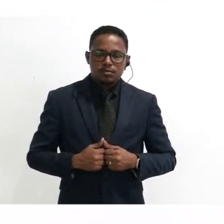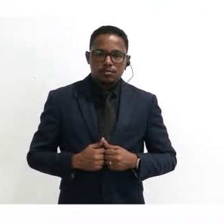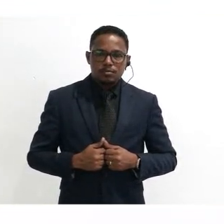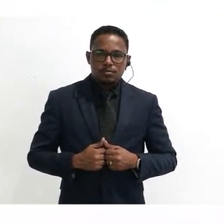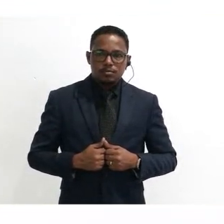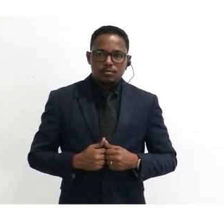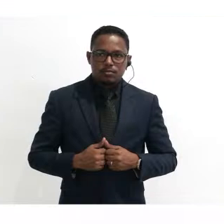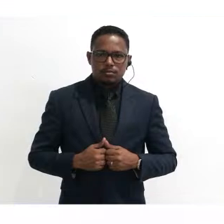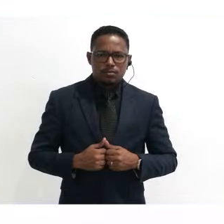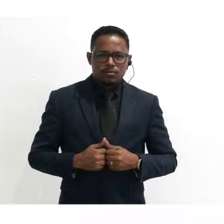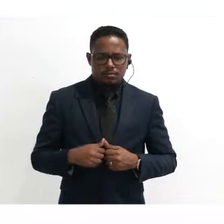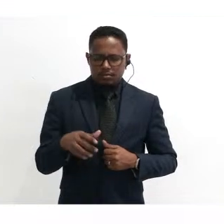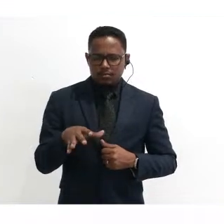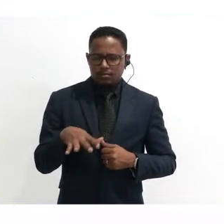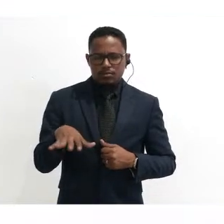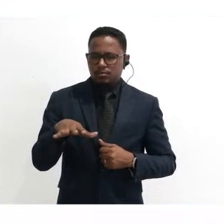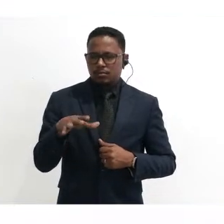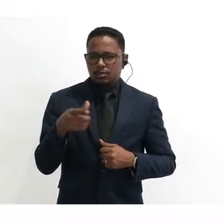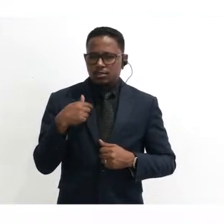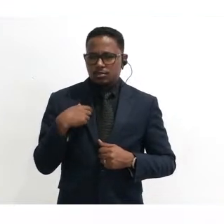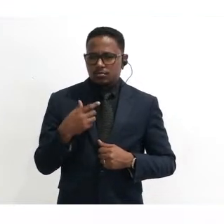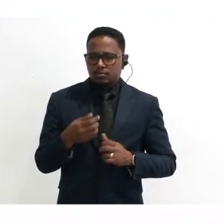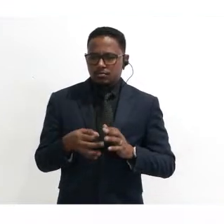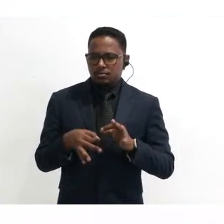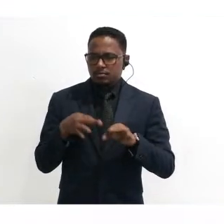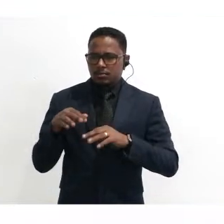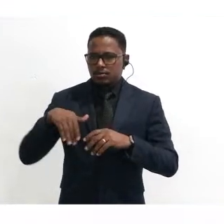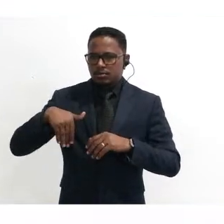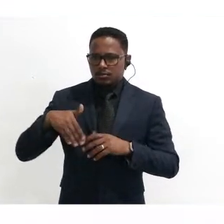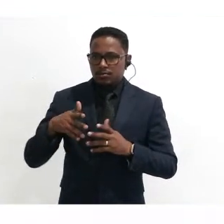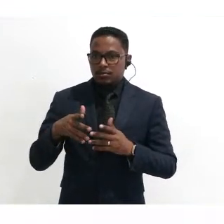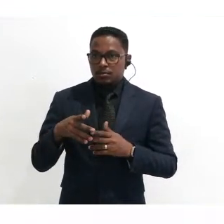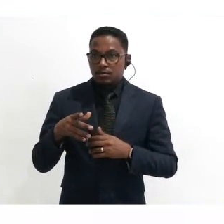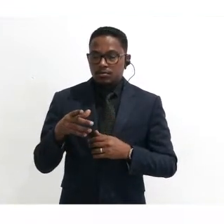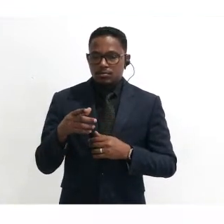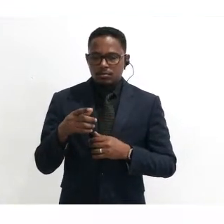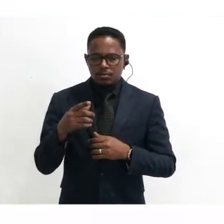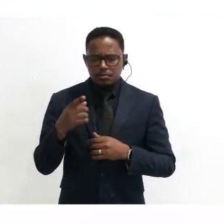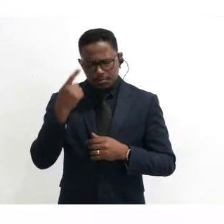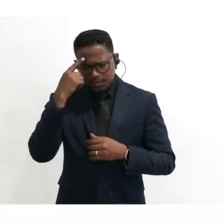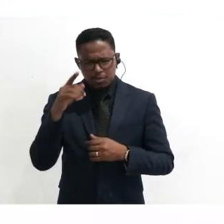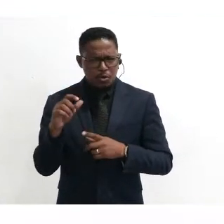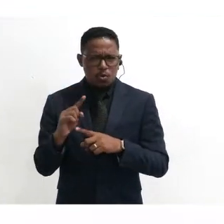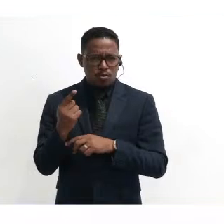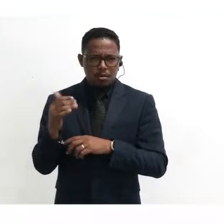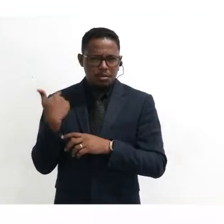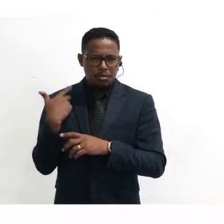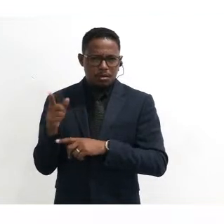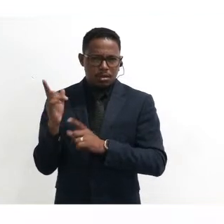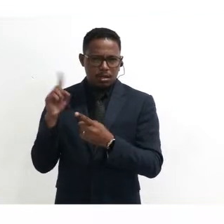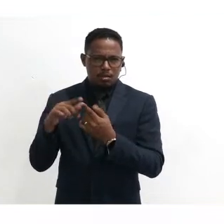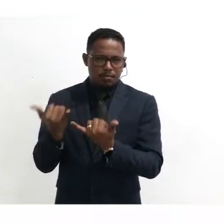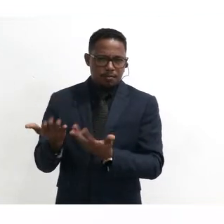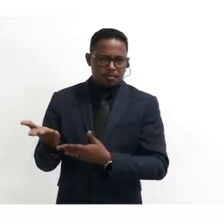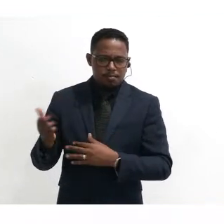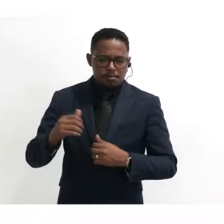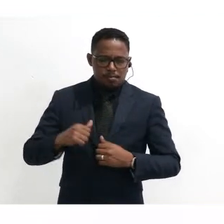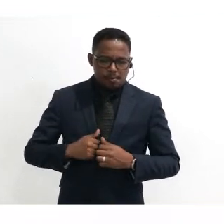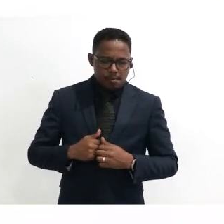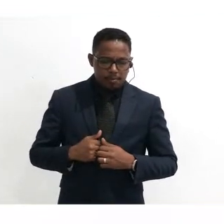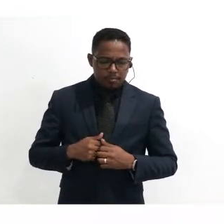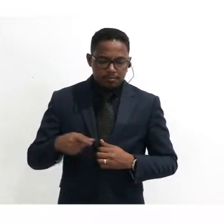yet, and this is the only slide I think I probably have on it. because it's not happening